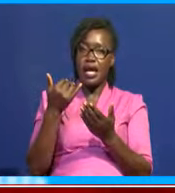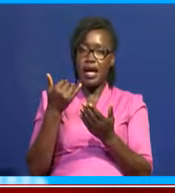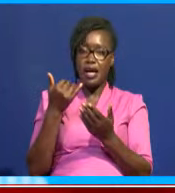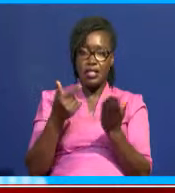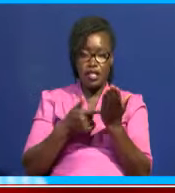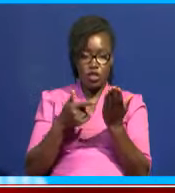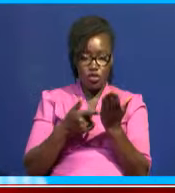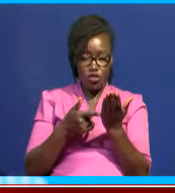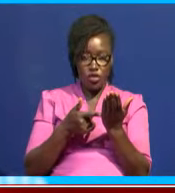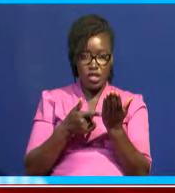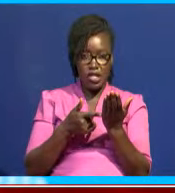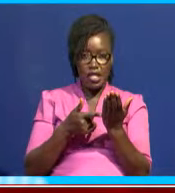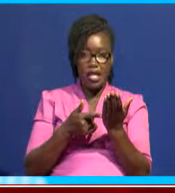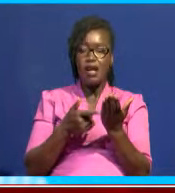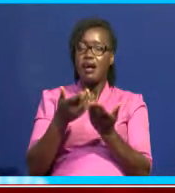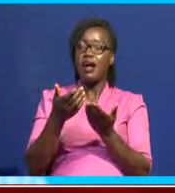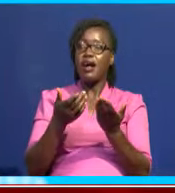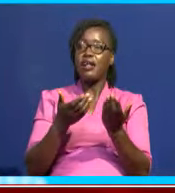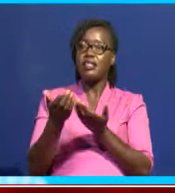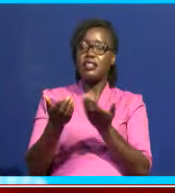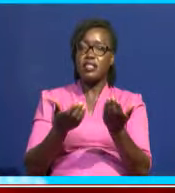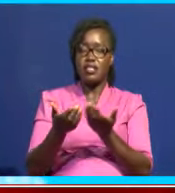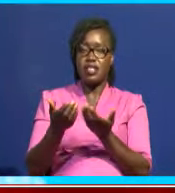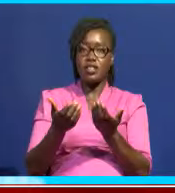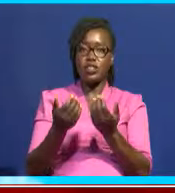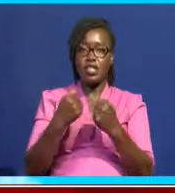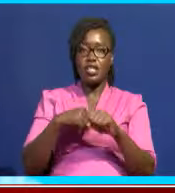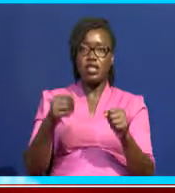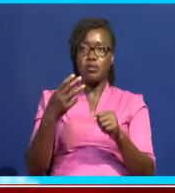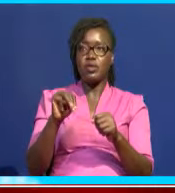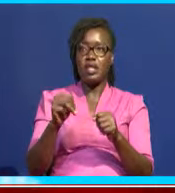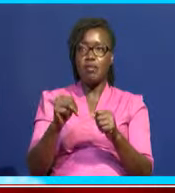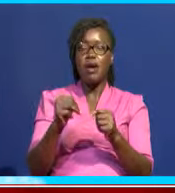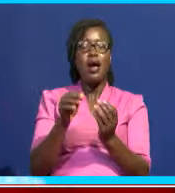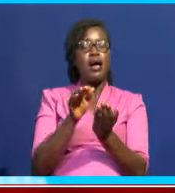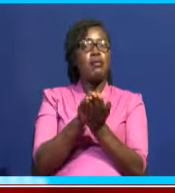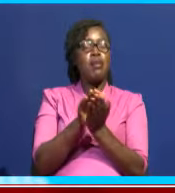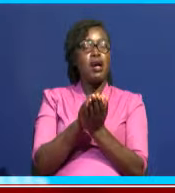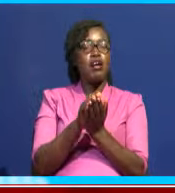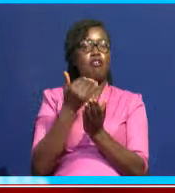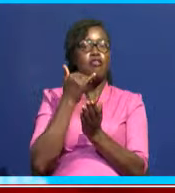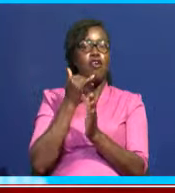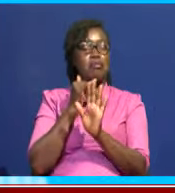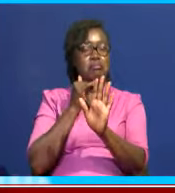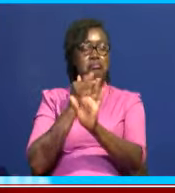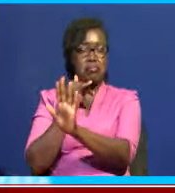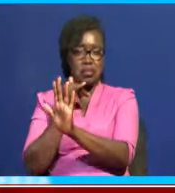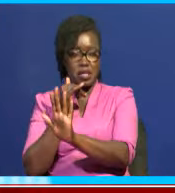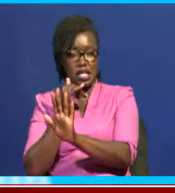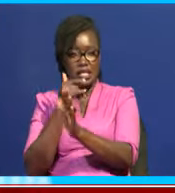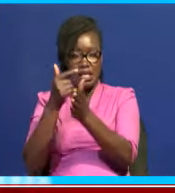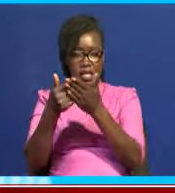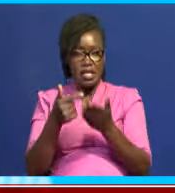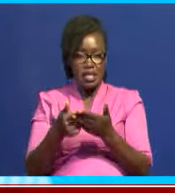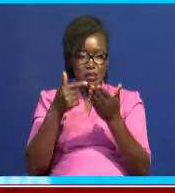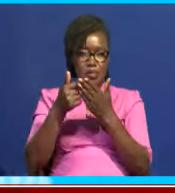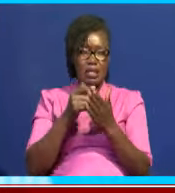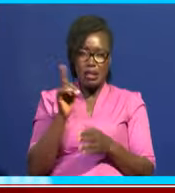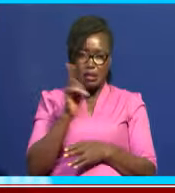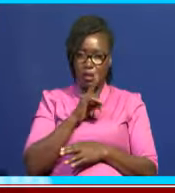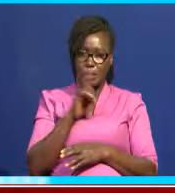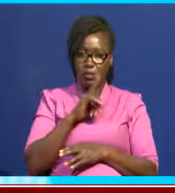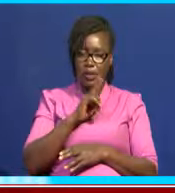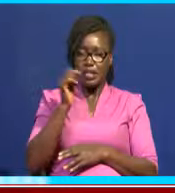persuaded banks to enable them conduct their banking over the phone. After rigorous debate,